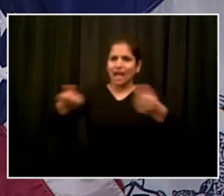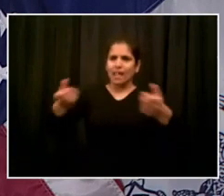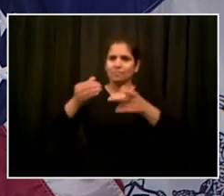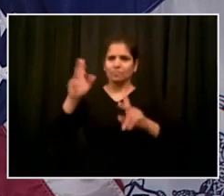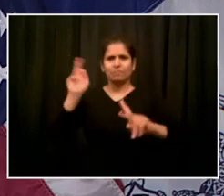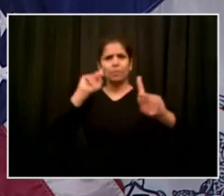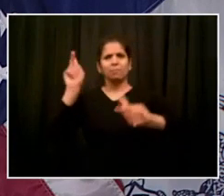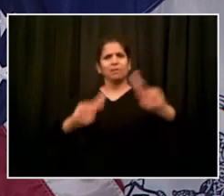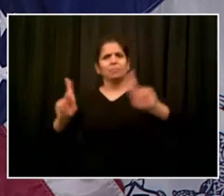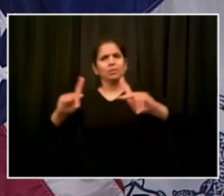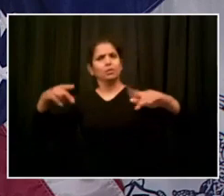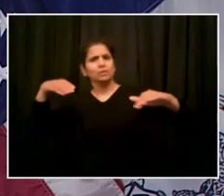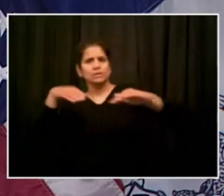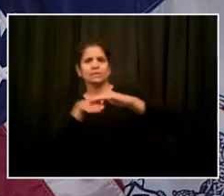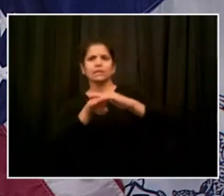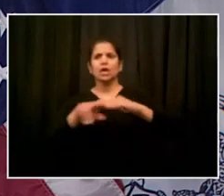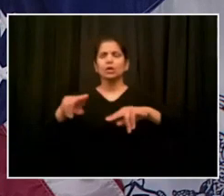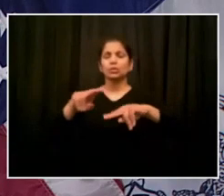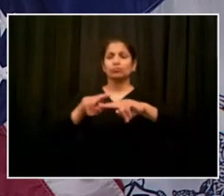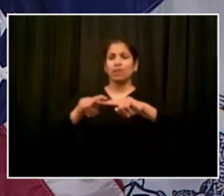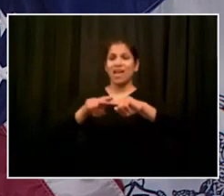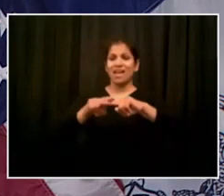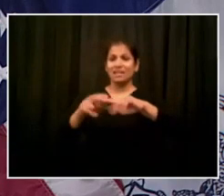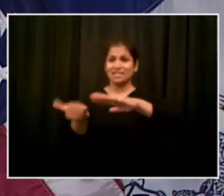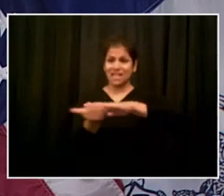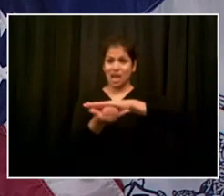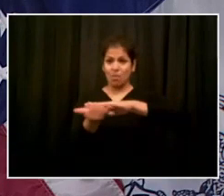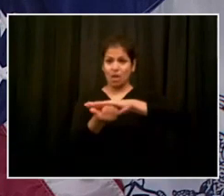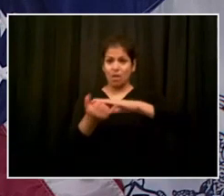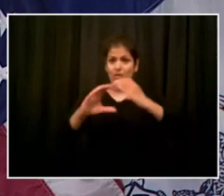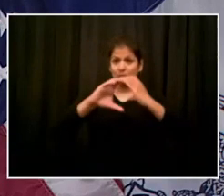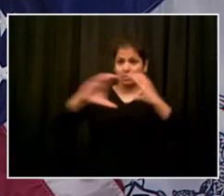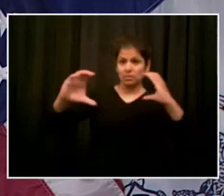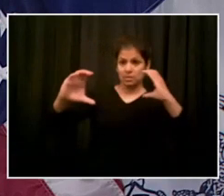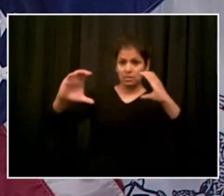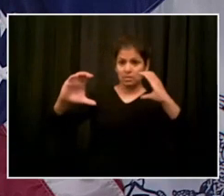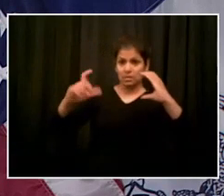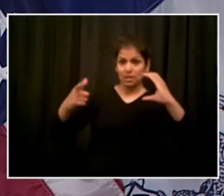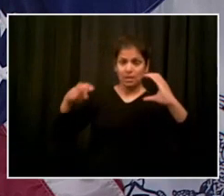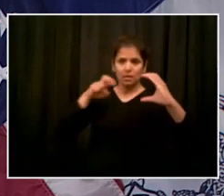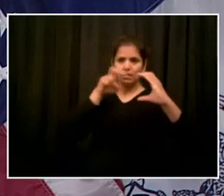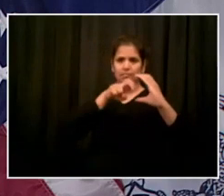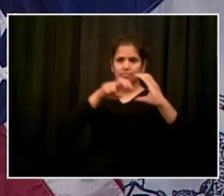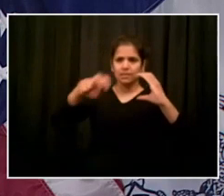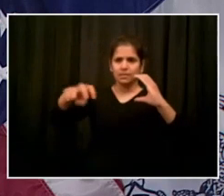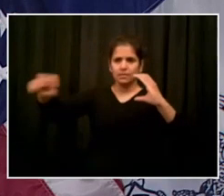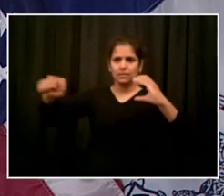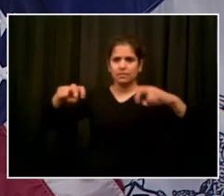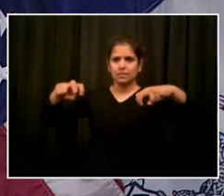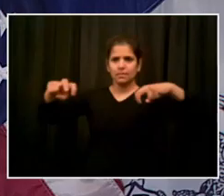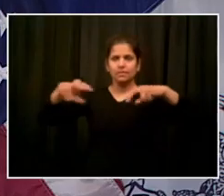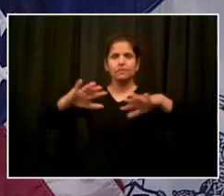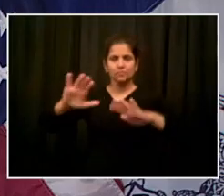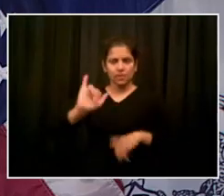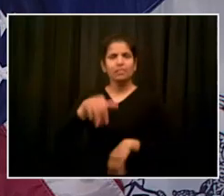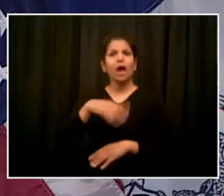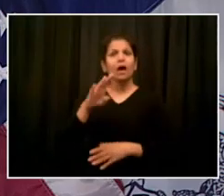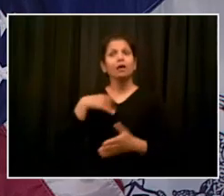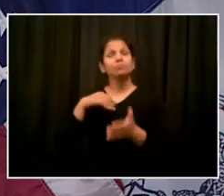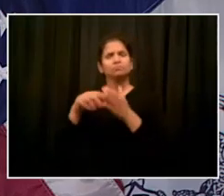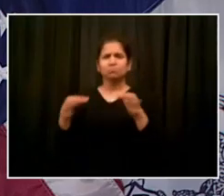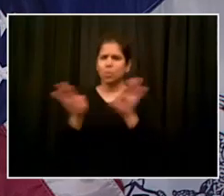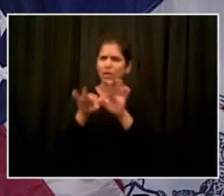find a solution, we're going to find one. I think New Yorkers are very resourceful. They also find their own ways to get things done.